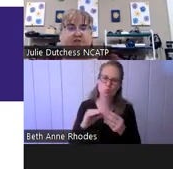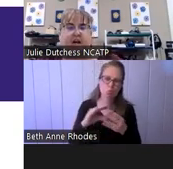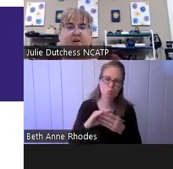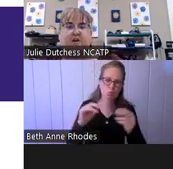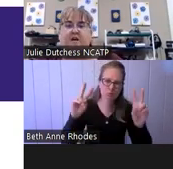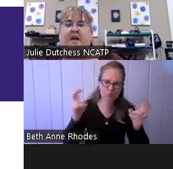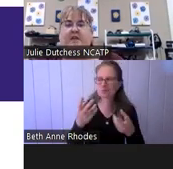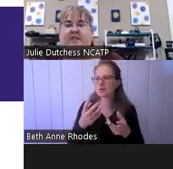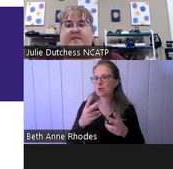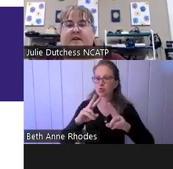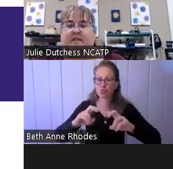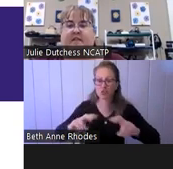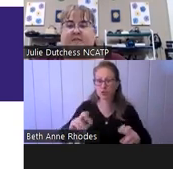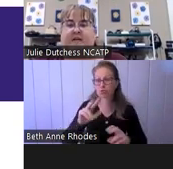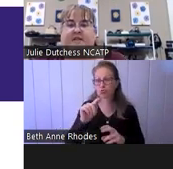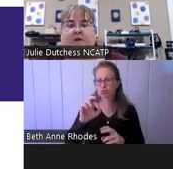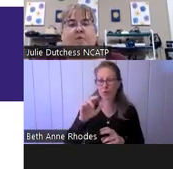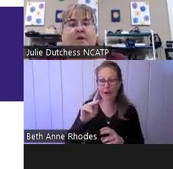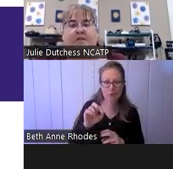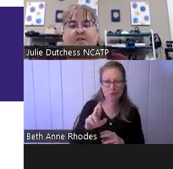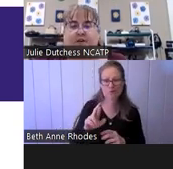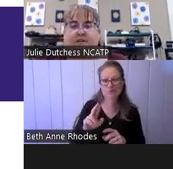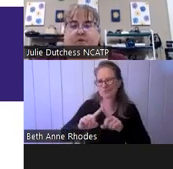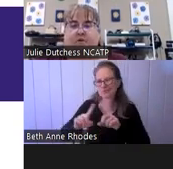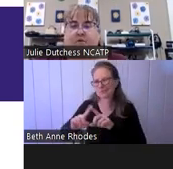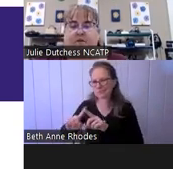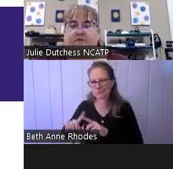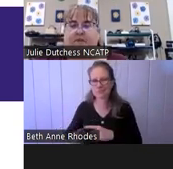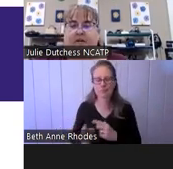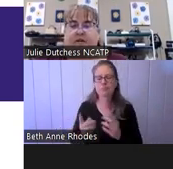research tracker, and things like that. So I wanted to show you this